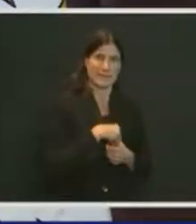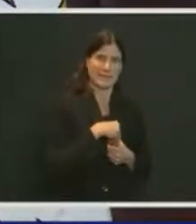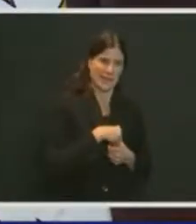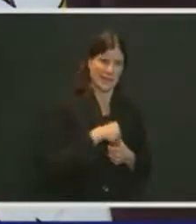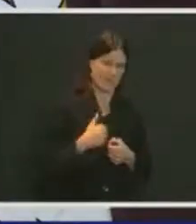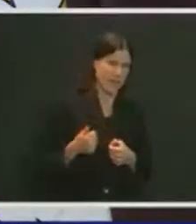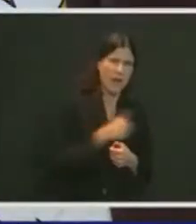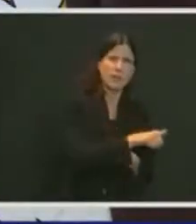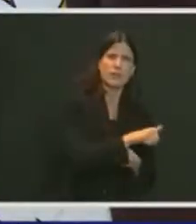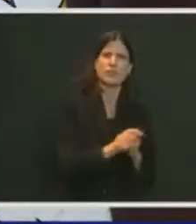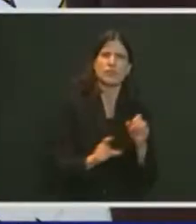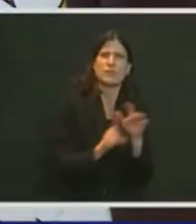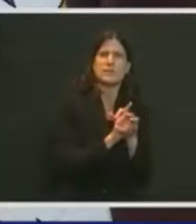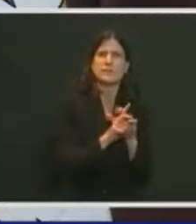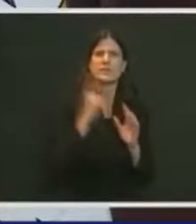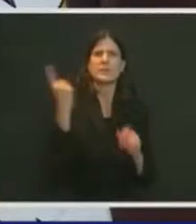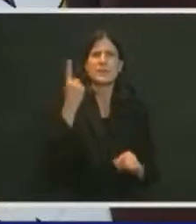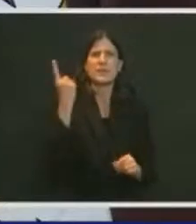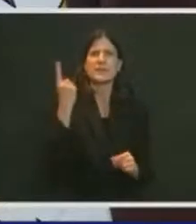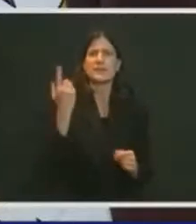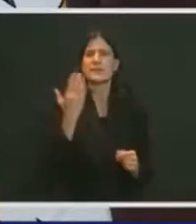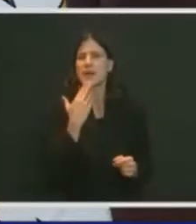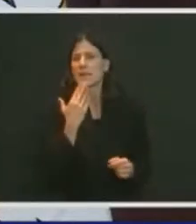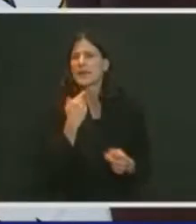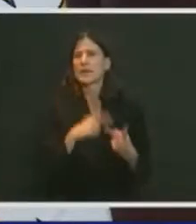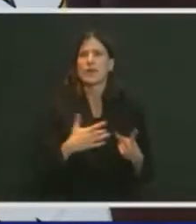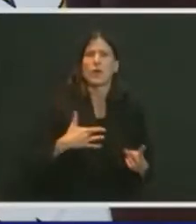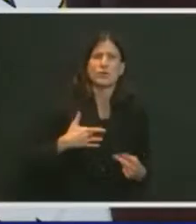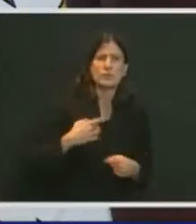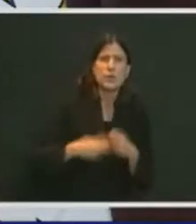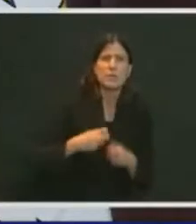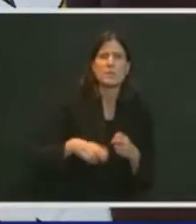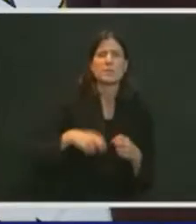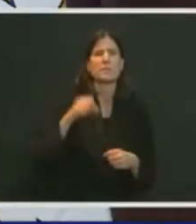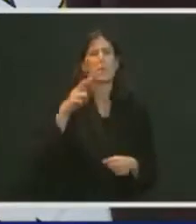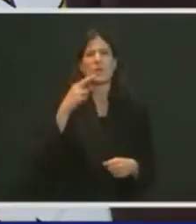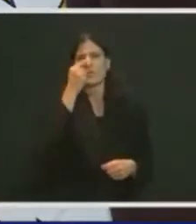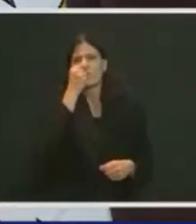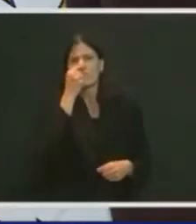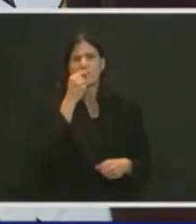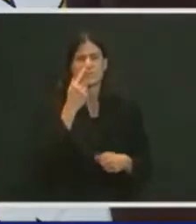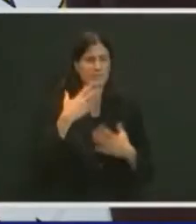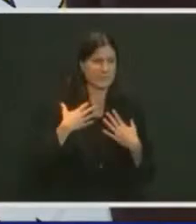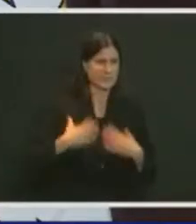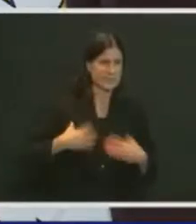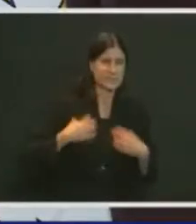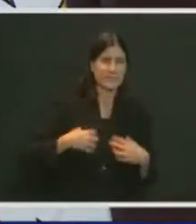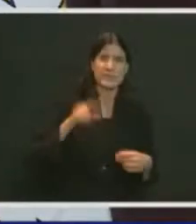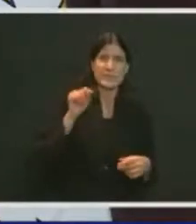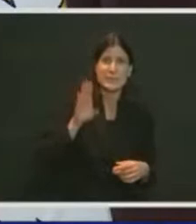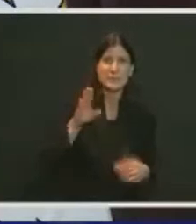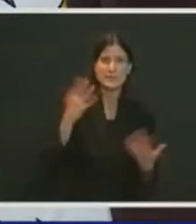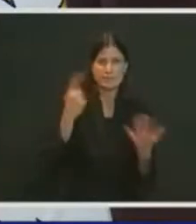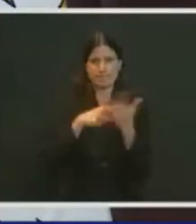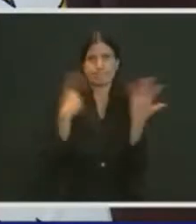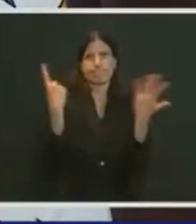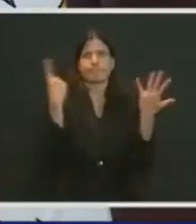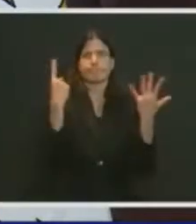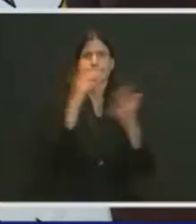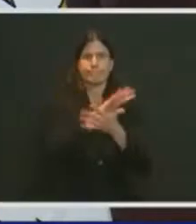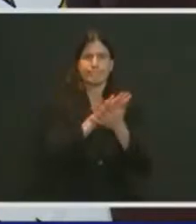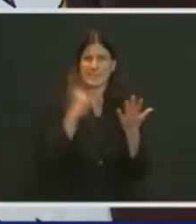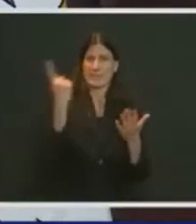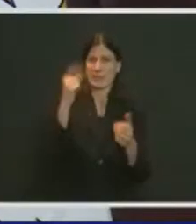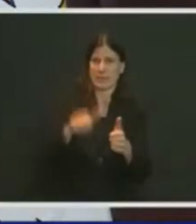had COVID-19 or hospitals have done a great job caring for patients, South